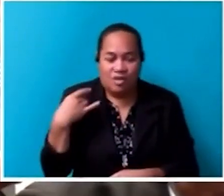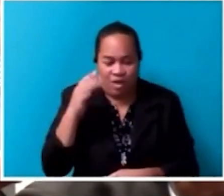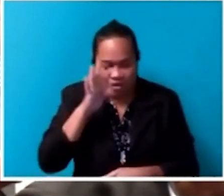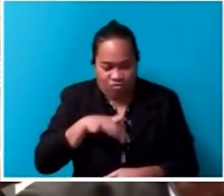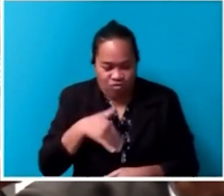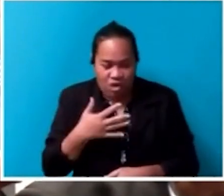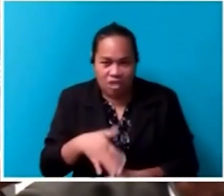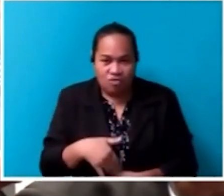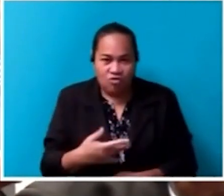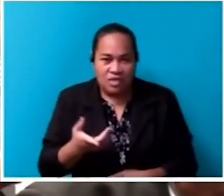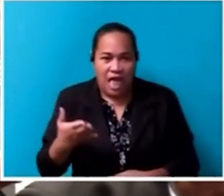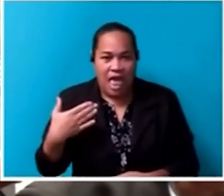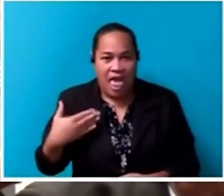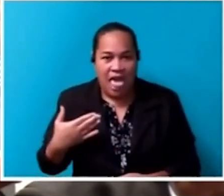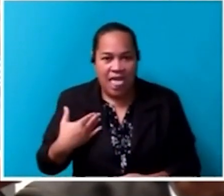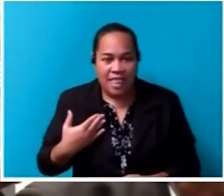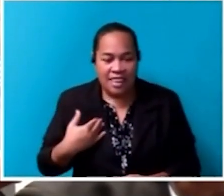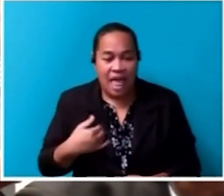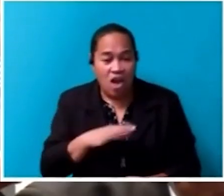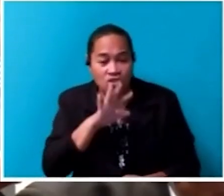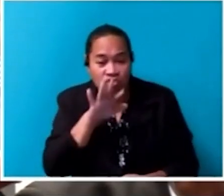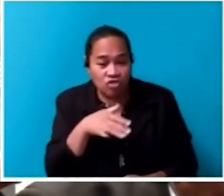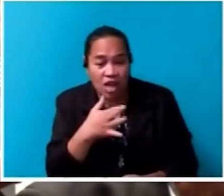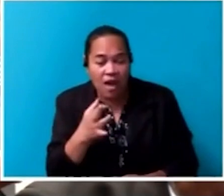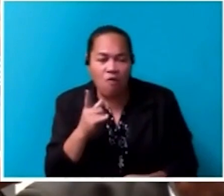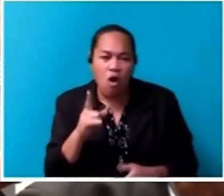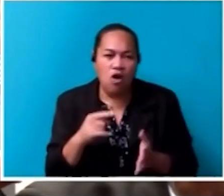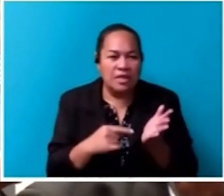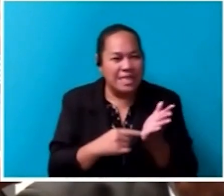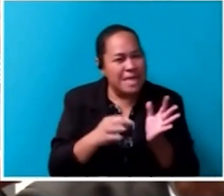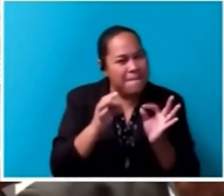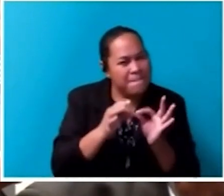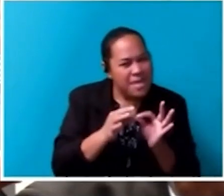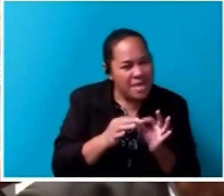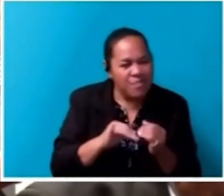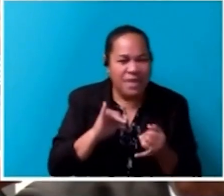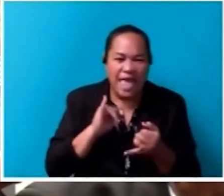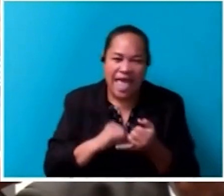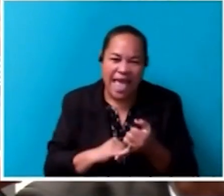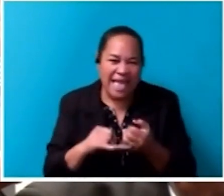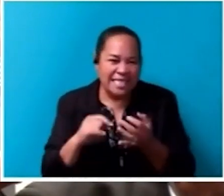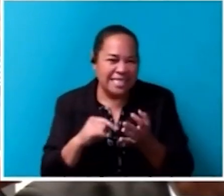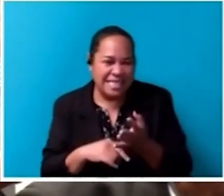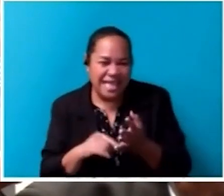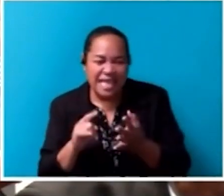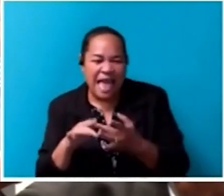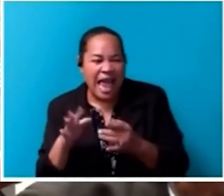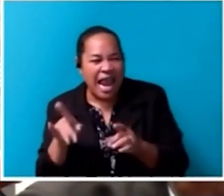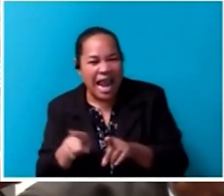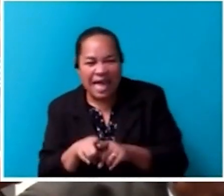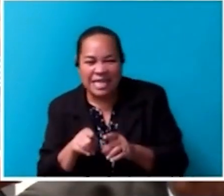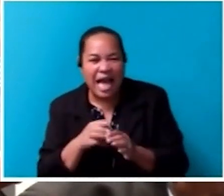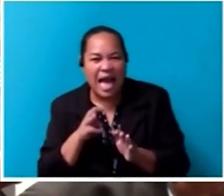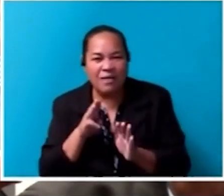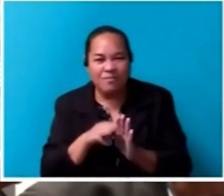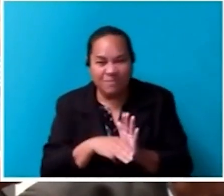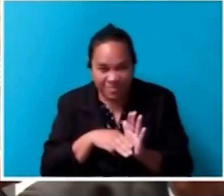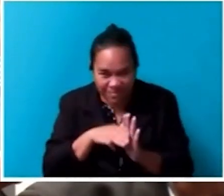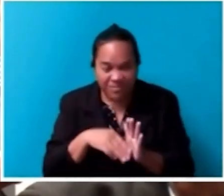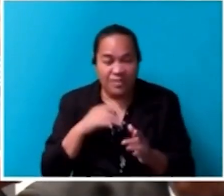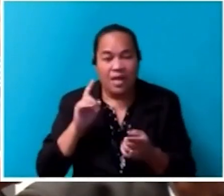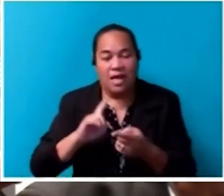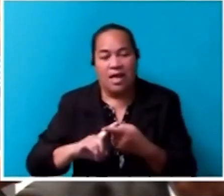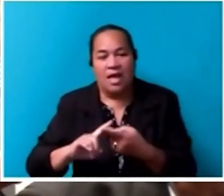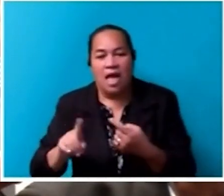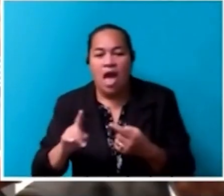screenings, including checks for TB, STIs, and nutrition assessments. Referrals